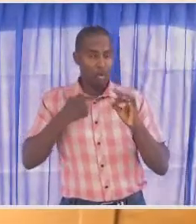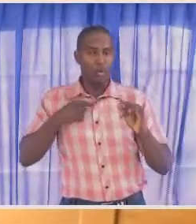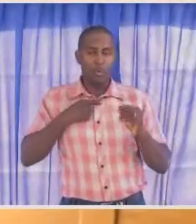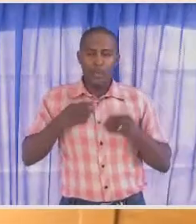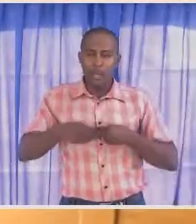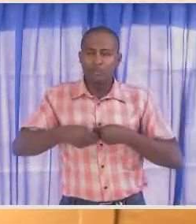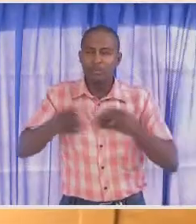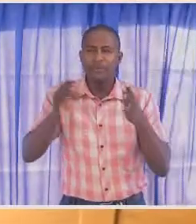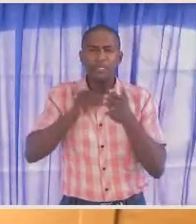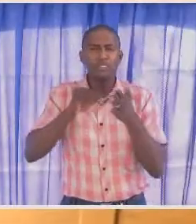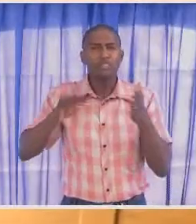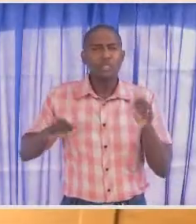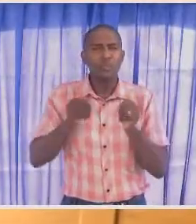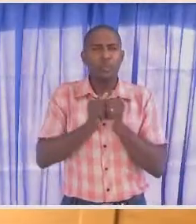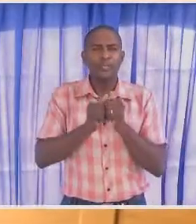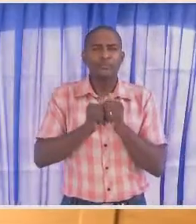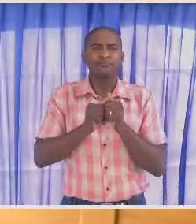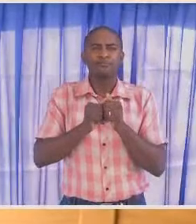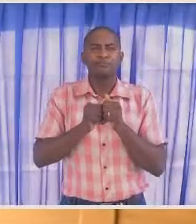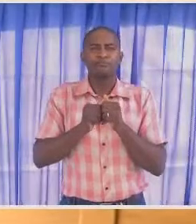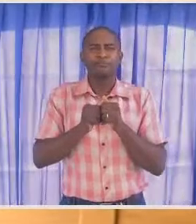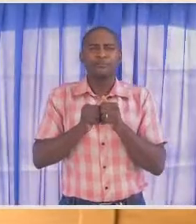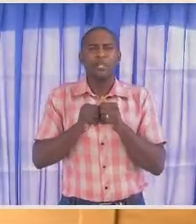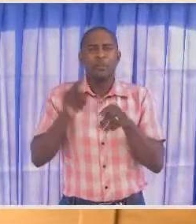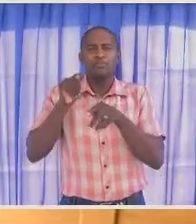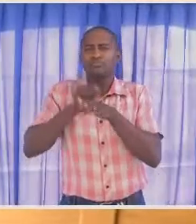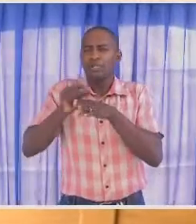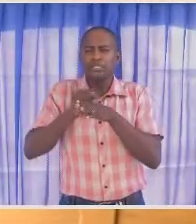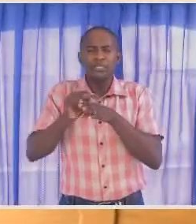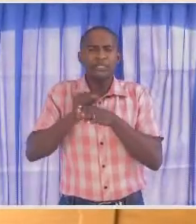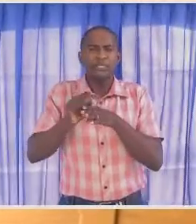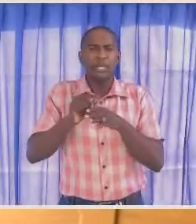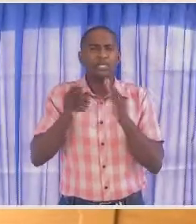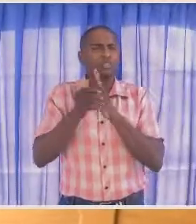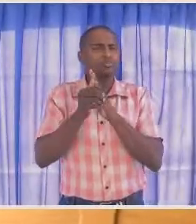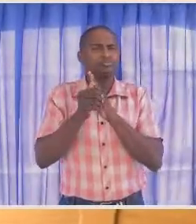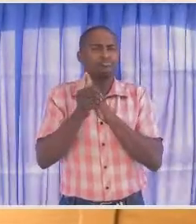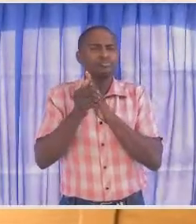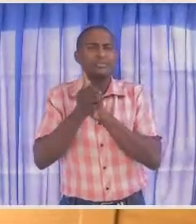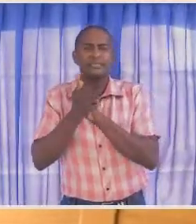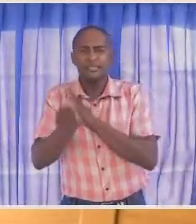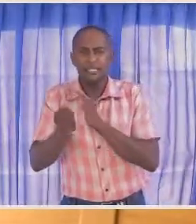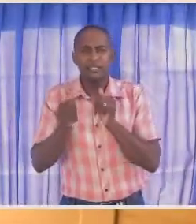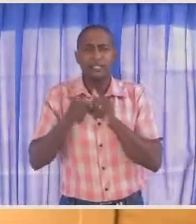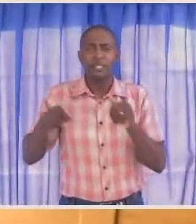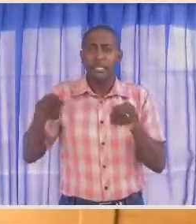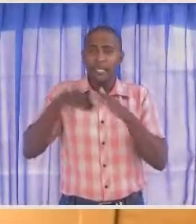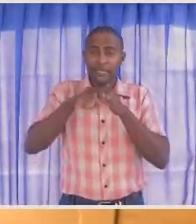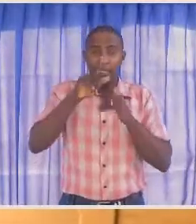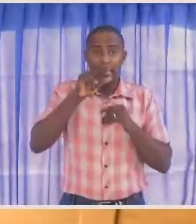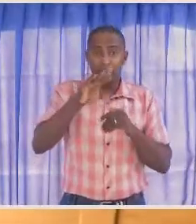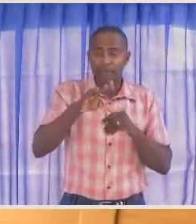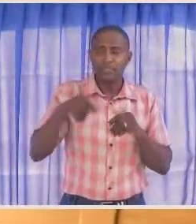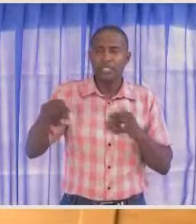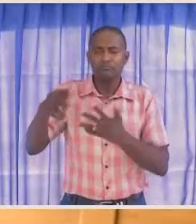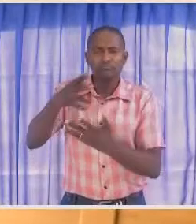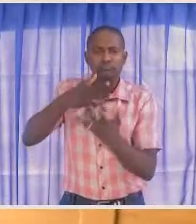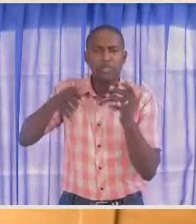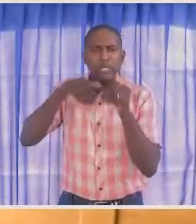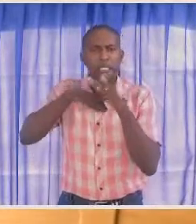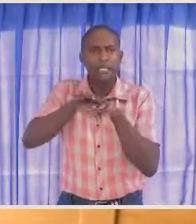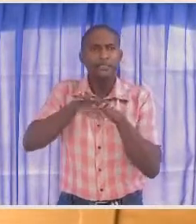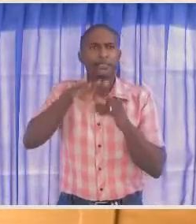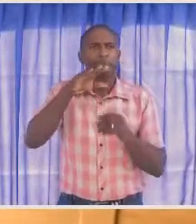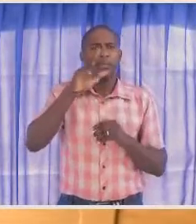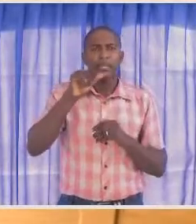practical experiences. We're bringing industries into these labs, so there are interactions with students, and